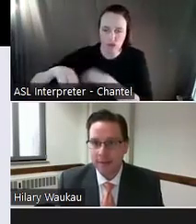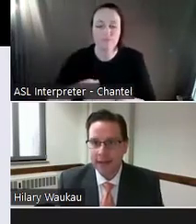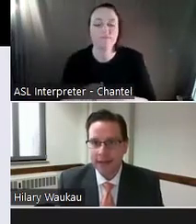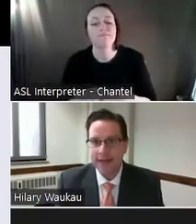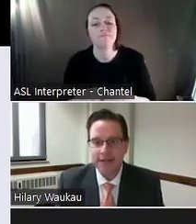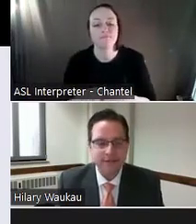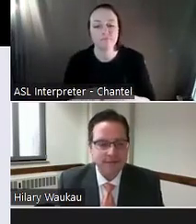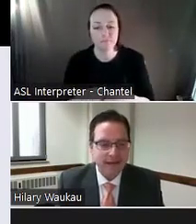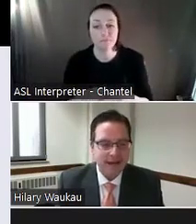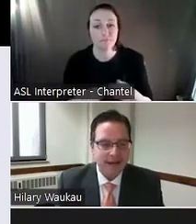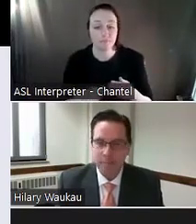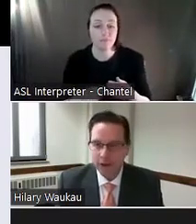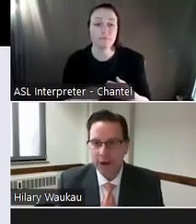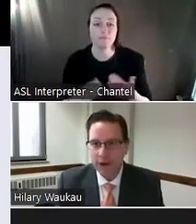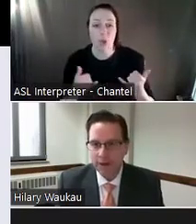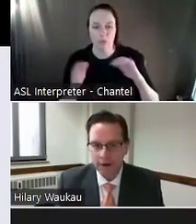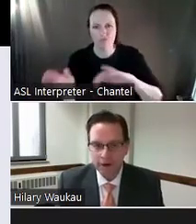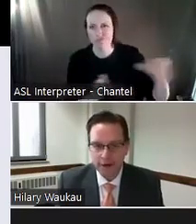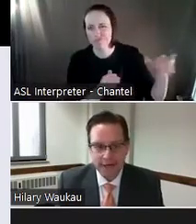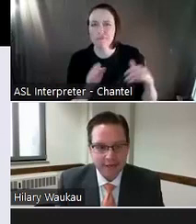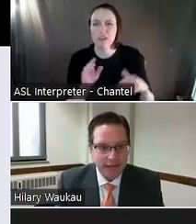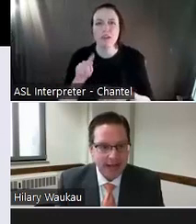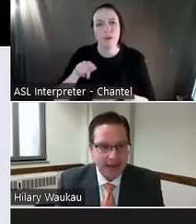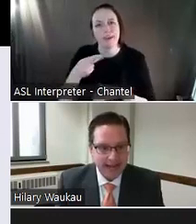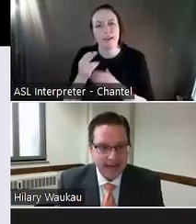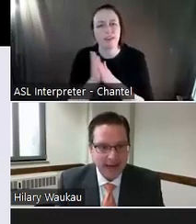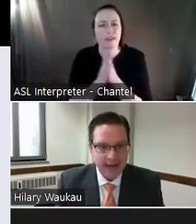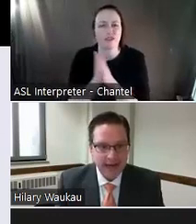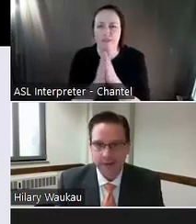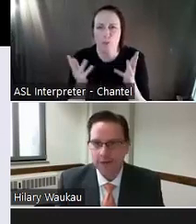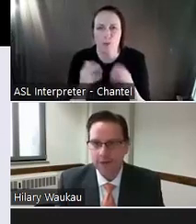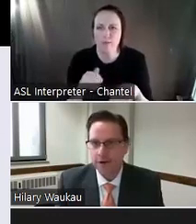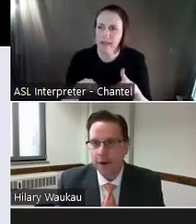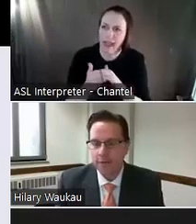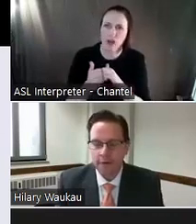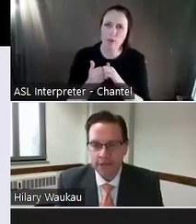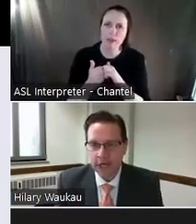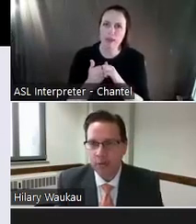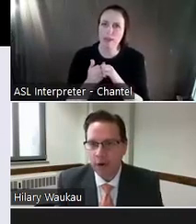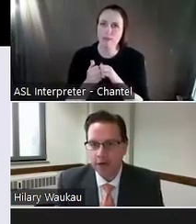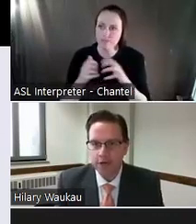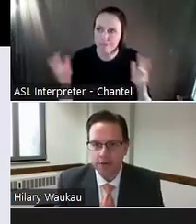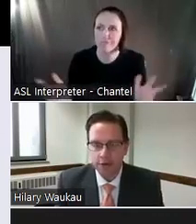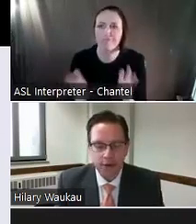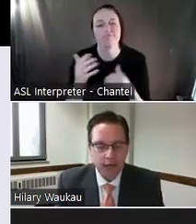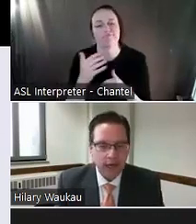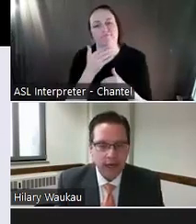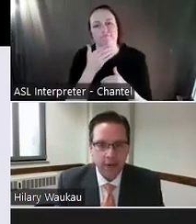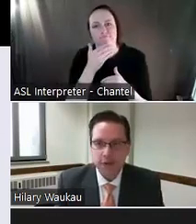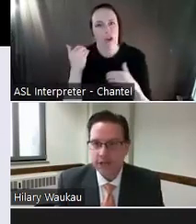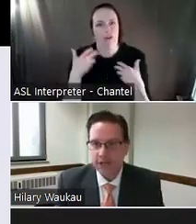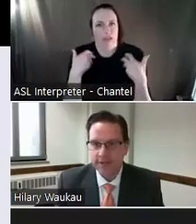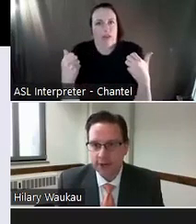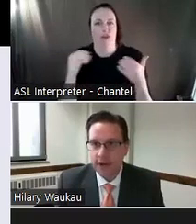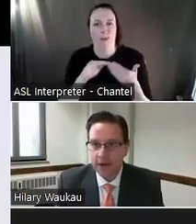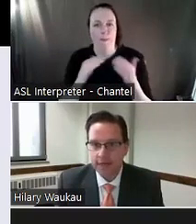some of the public health initiatives and building our healthier communities. And again, there's no better person to help walk us through